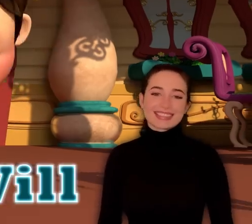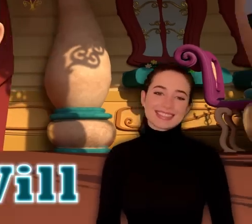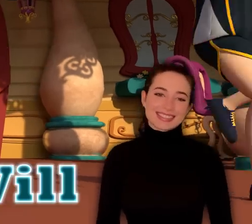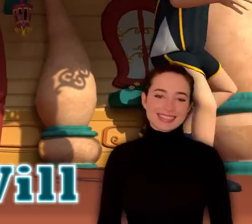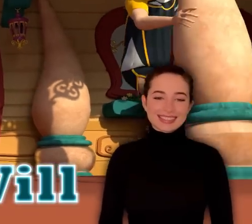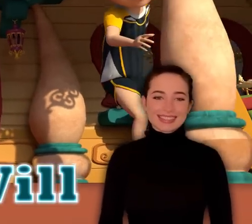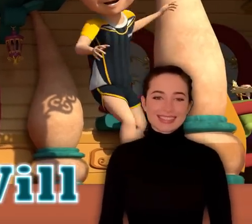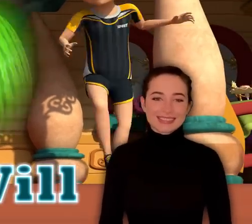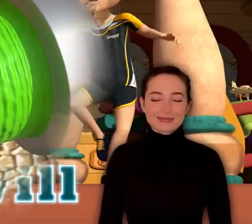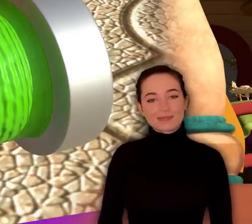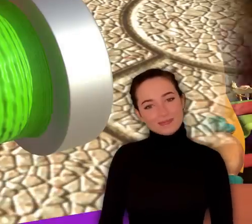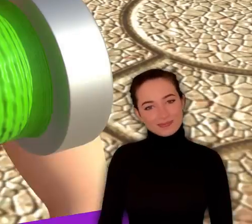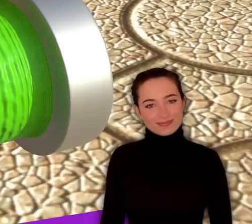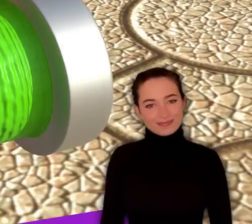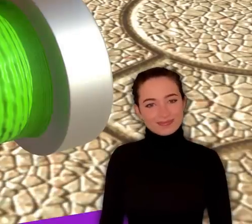will